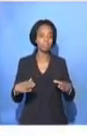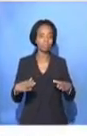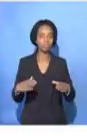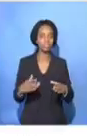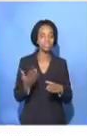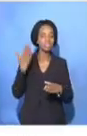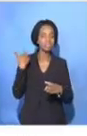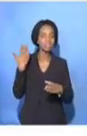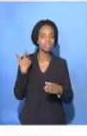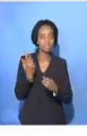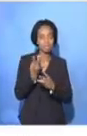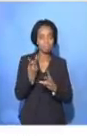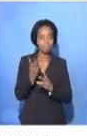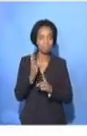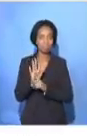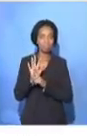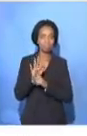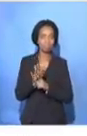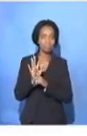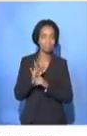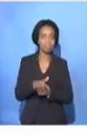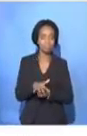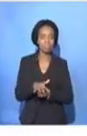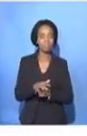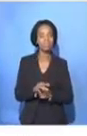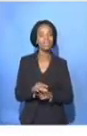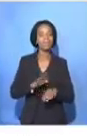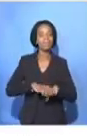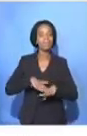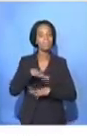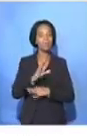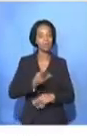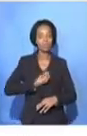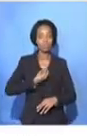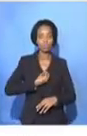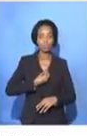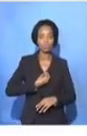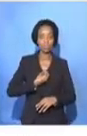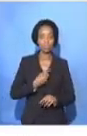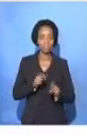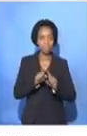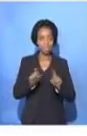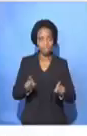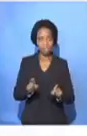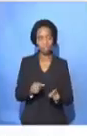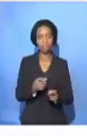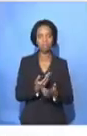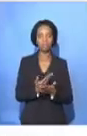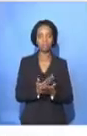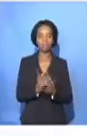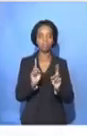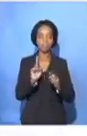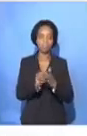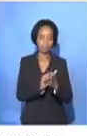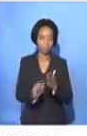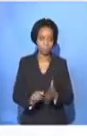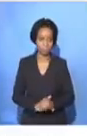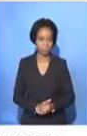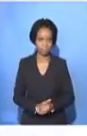historically disadvantaged citizens, particularly the youth, may have contributed to voter apathy.